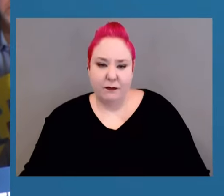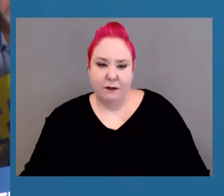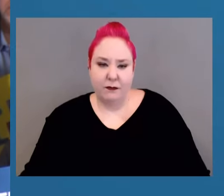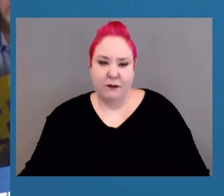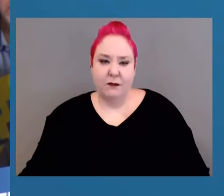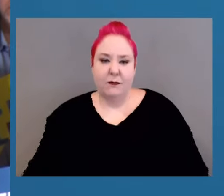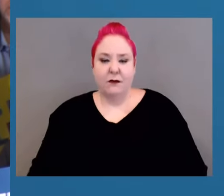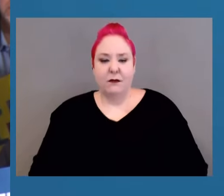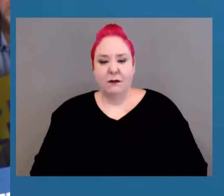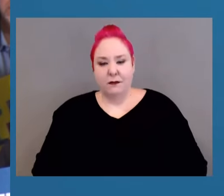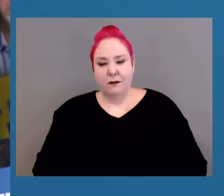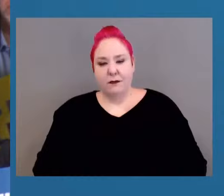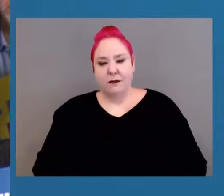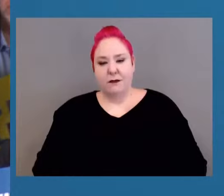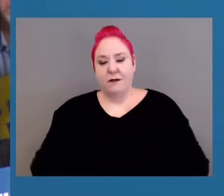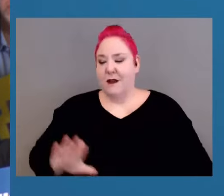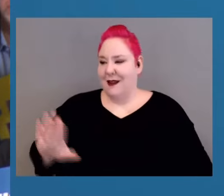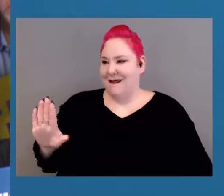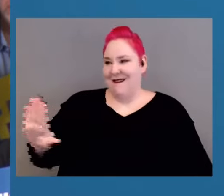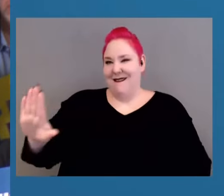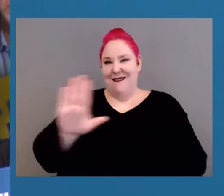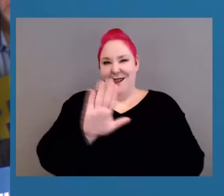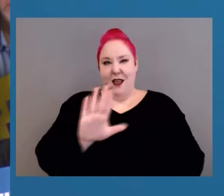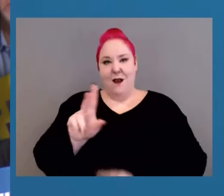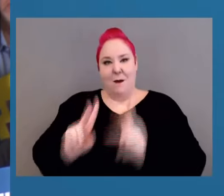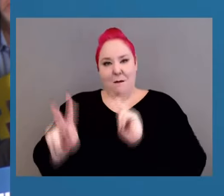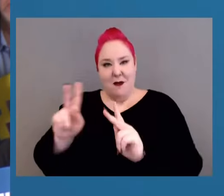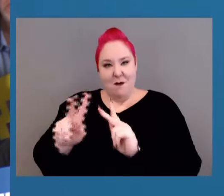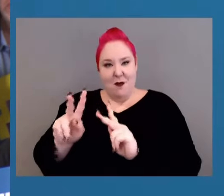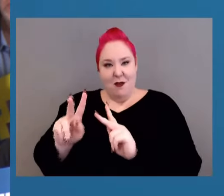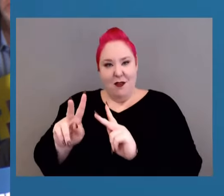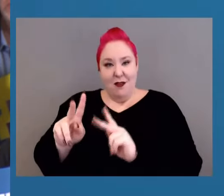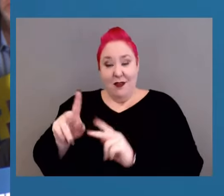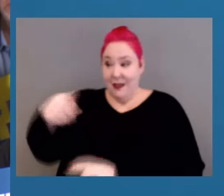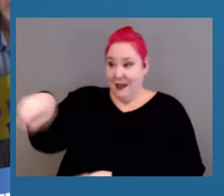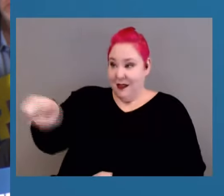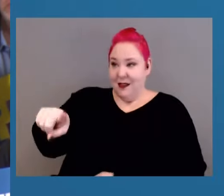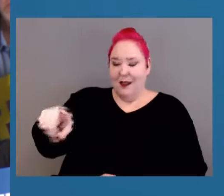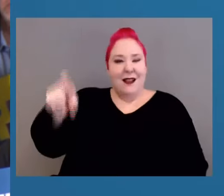Their people need it just as much as we do.